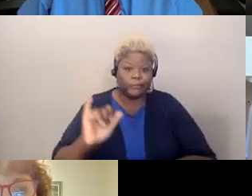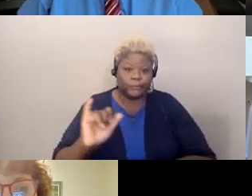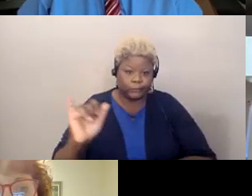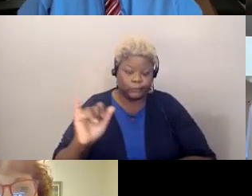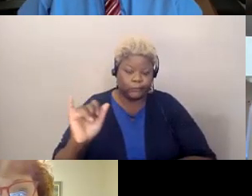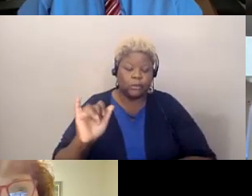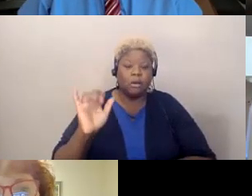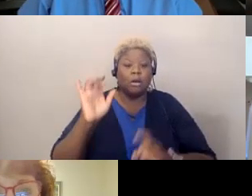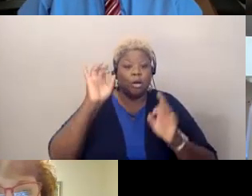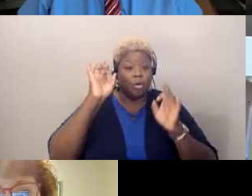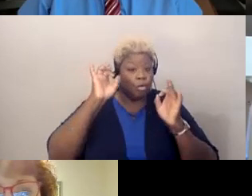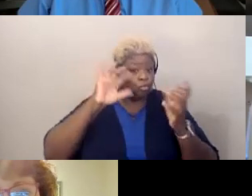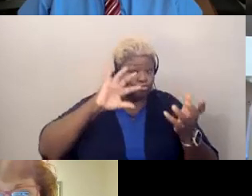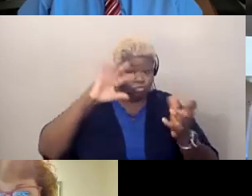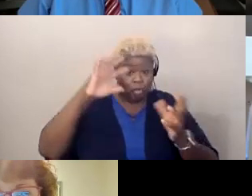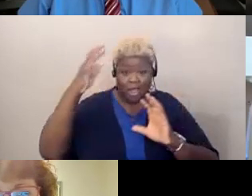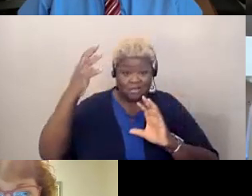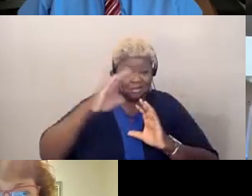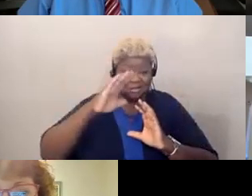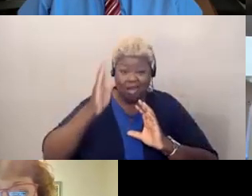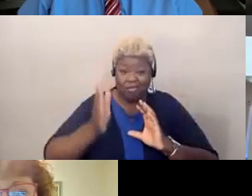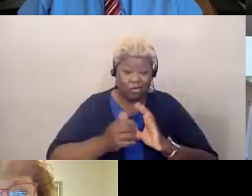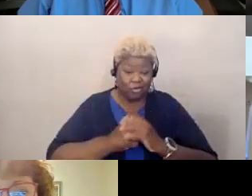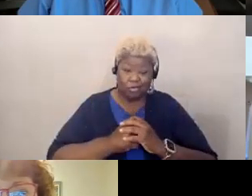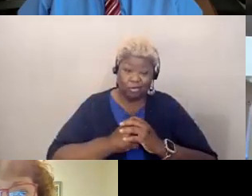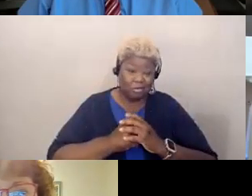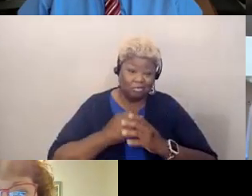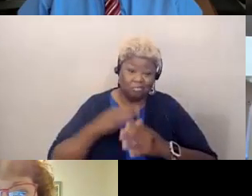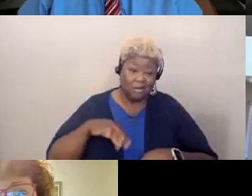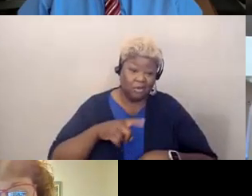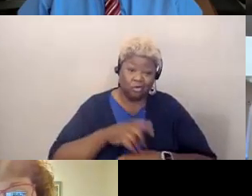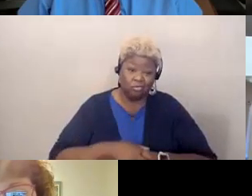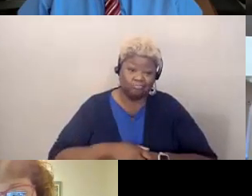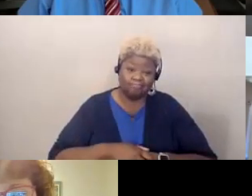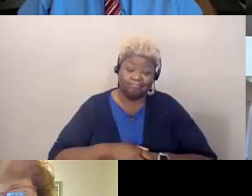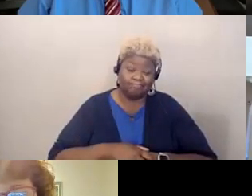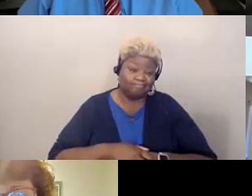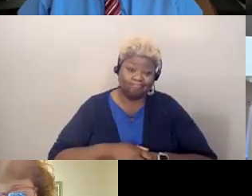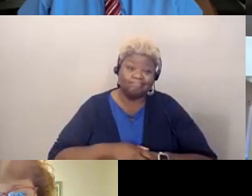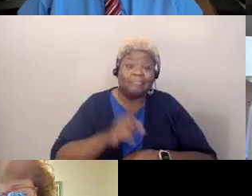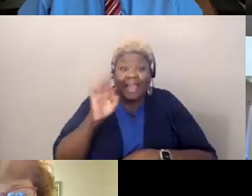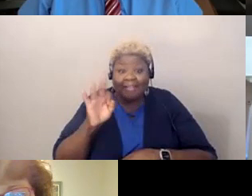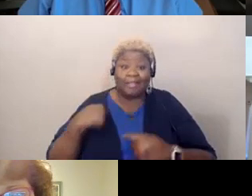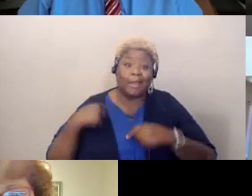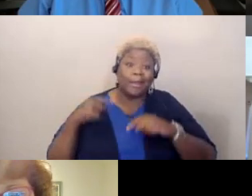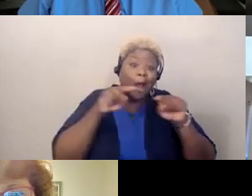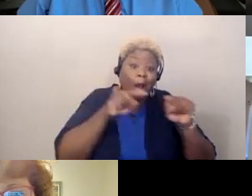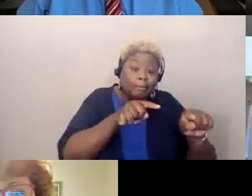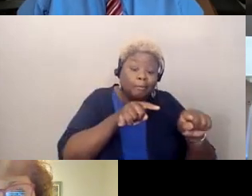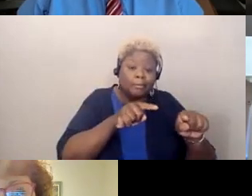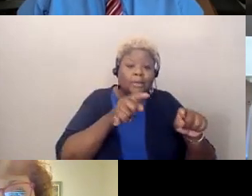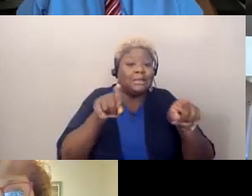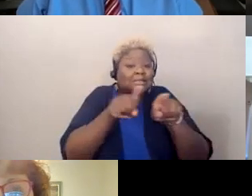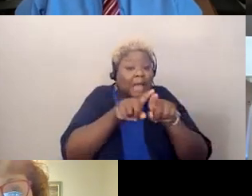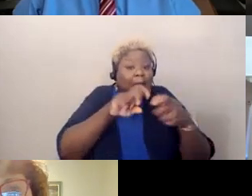crisis has not ever been useful, if they can even get out there, like same issues